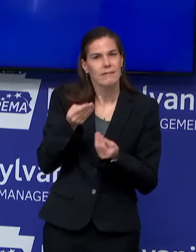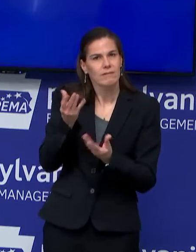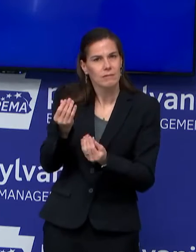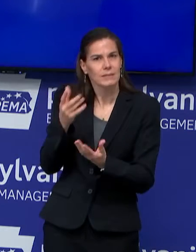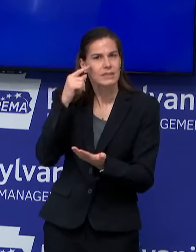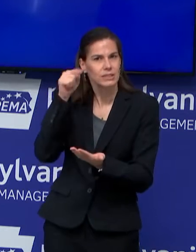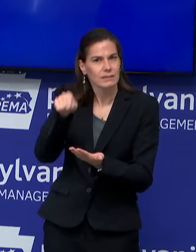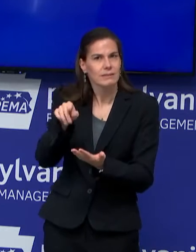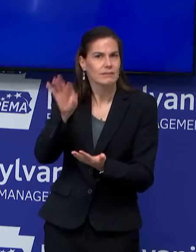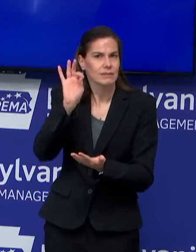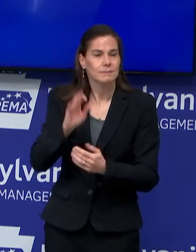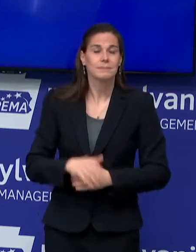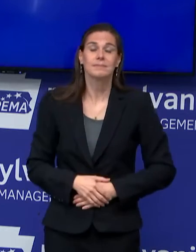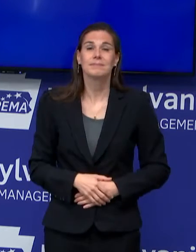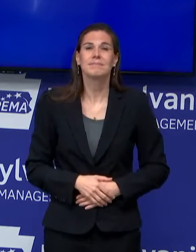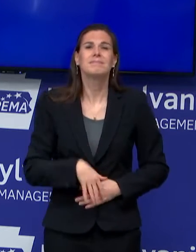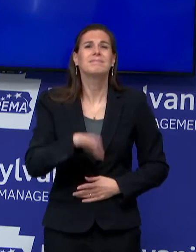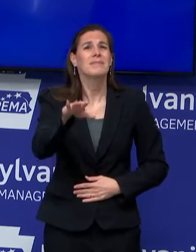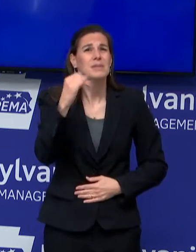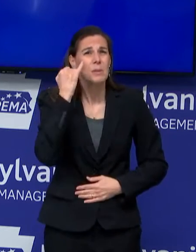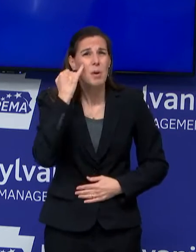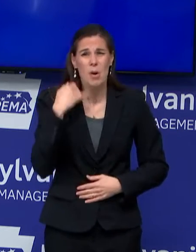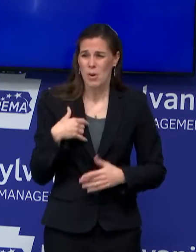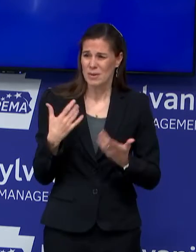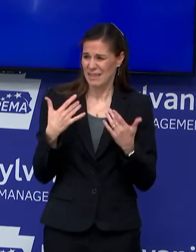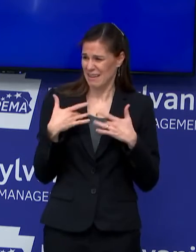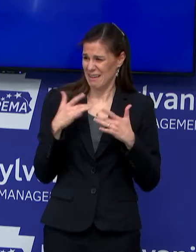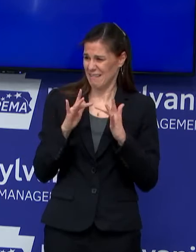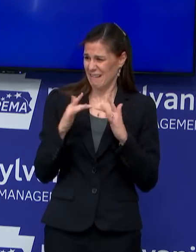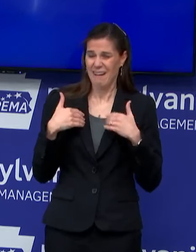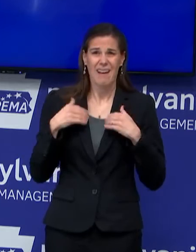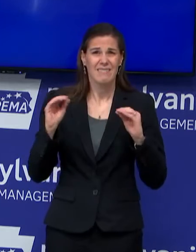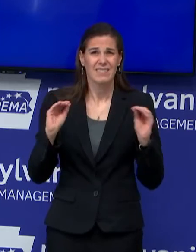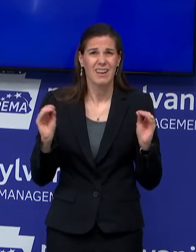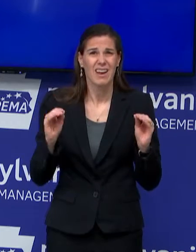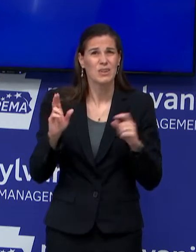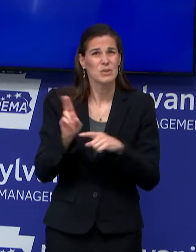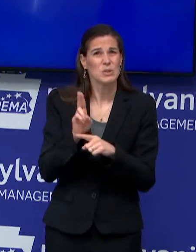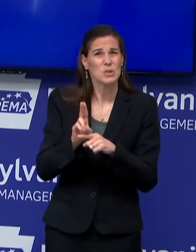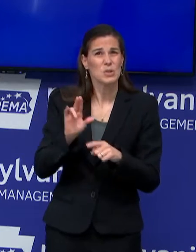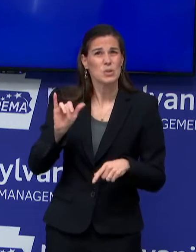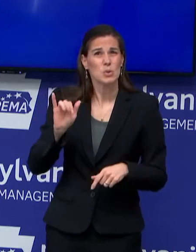If someone does not have internet access to use the Your Turn tool, they can call